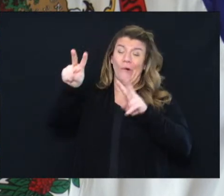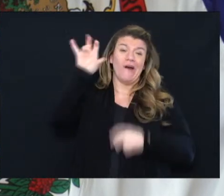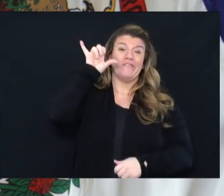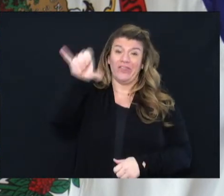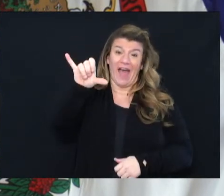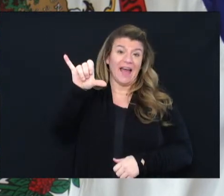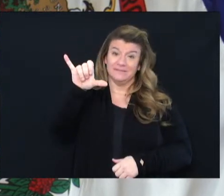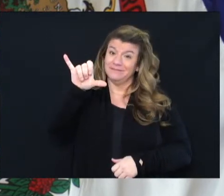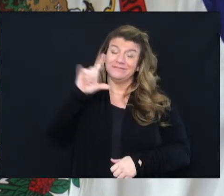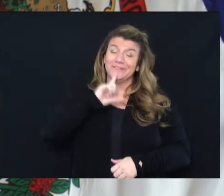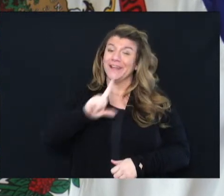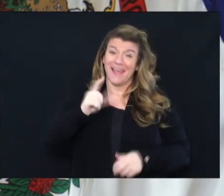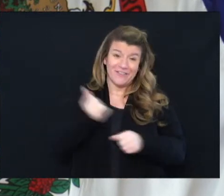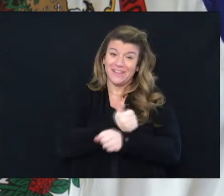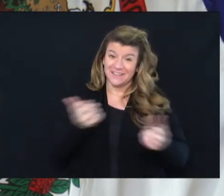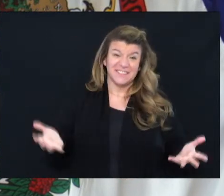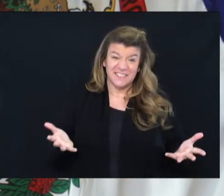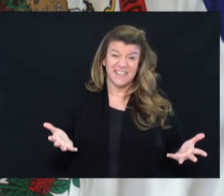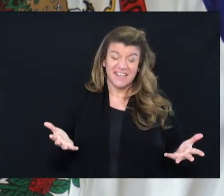every way.